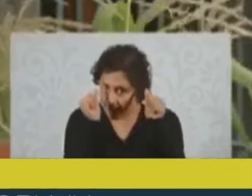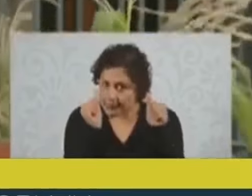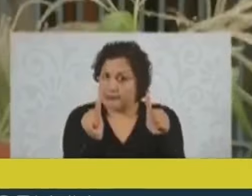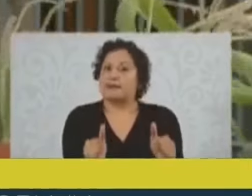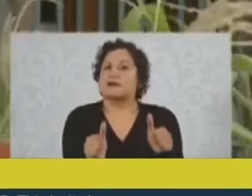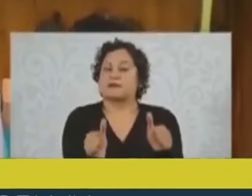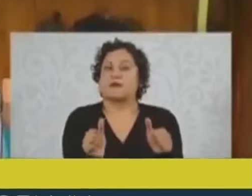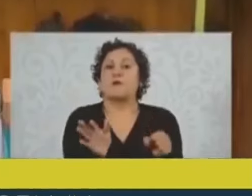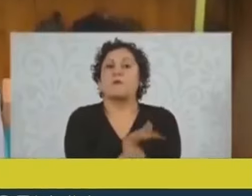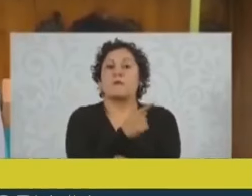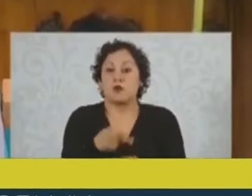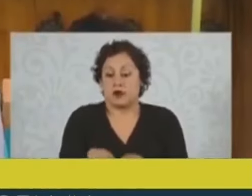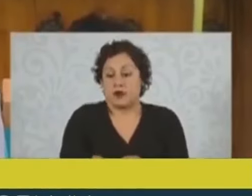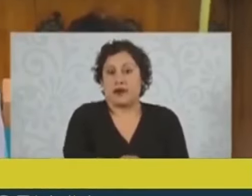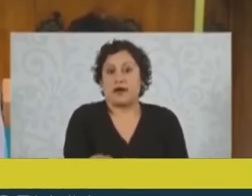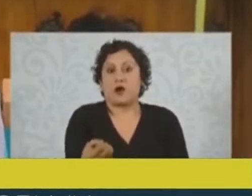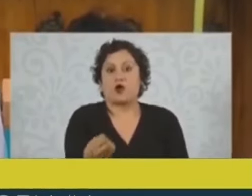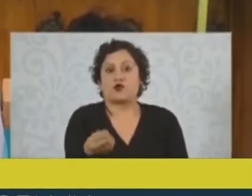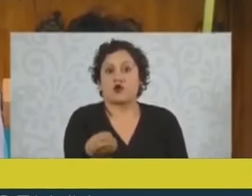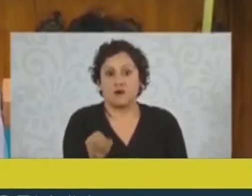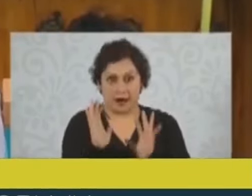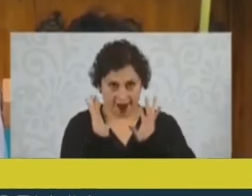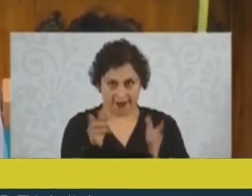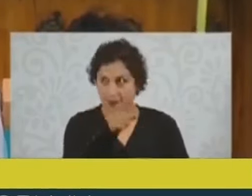Be aware because this month